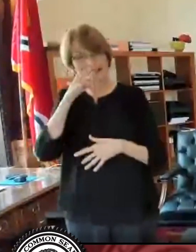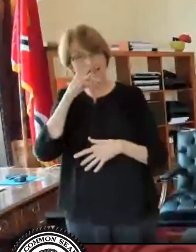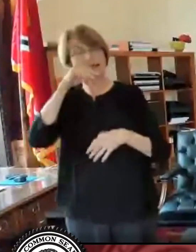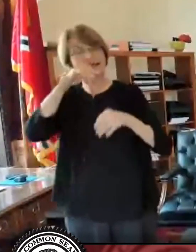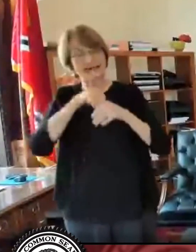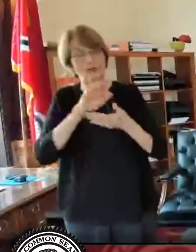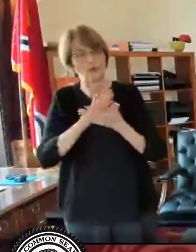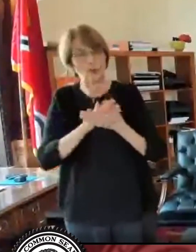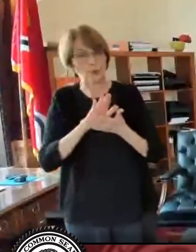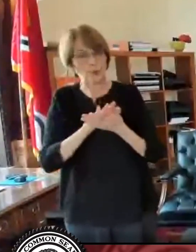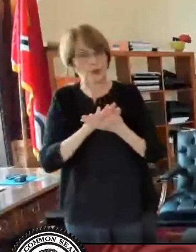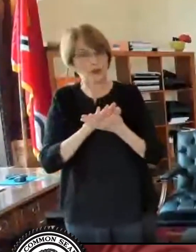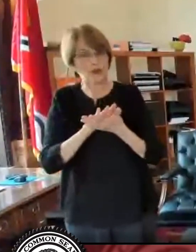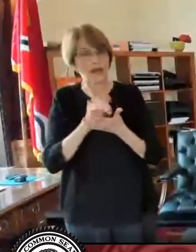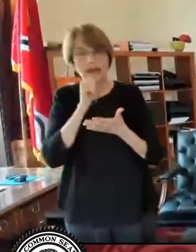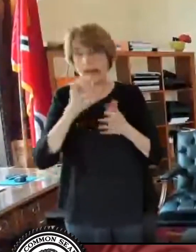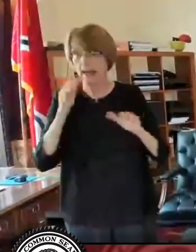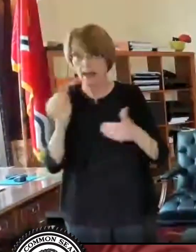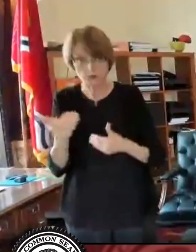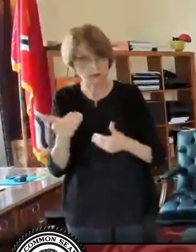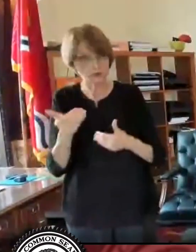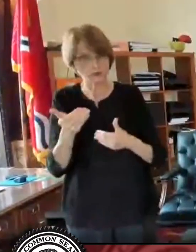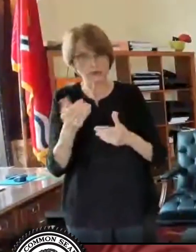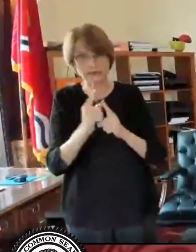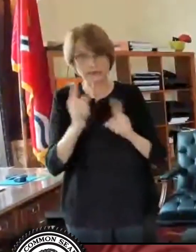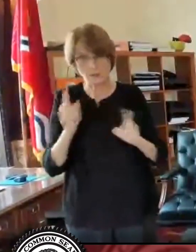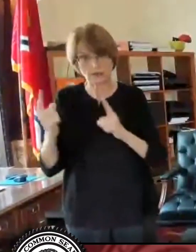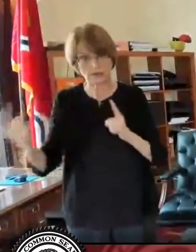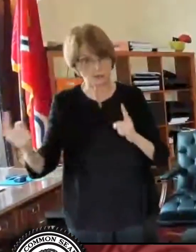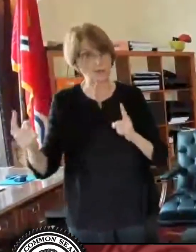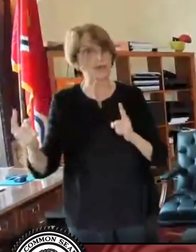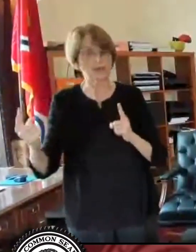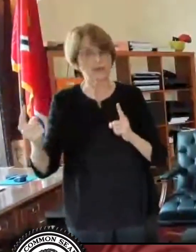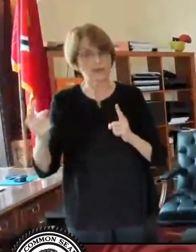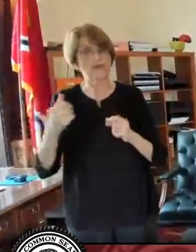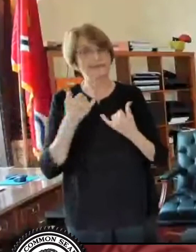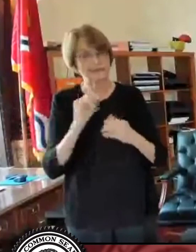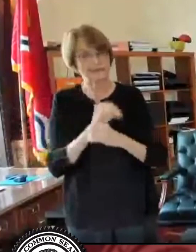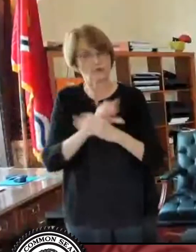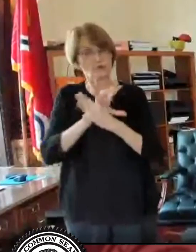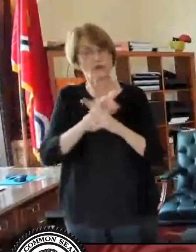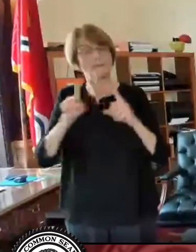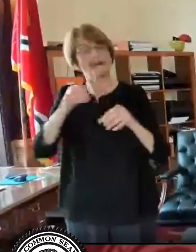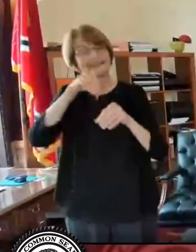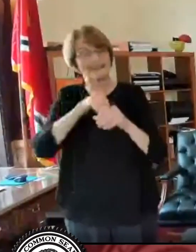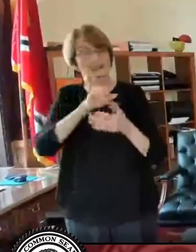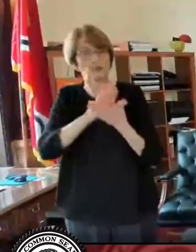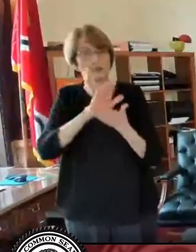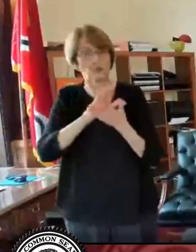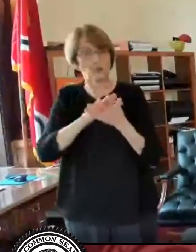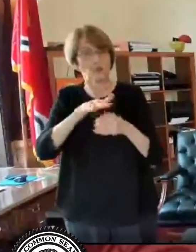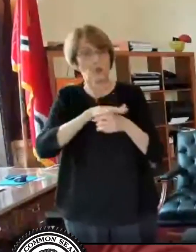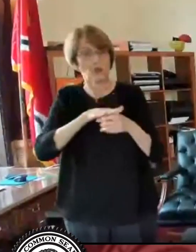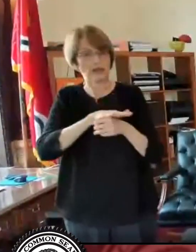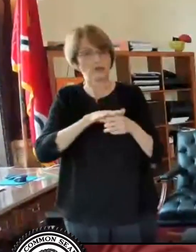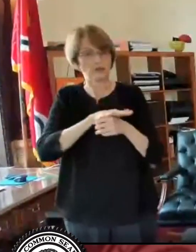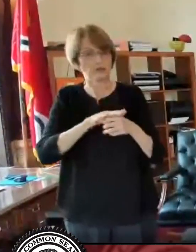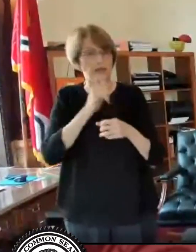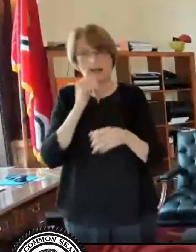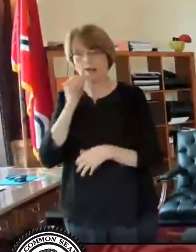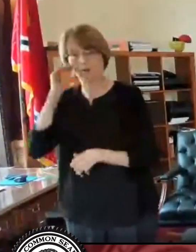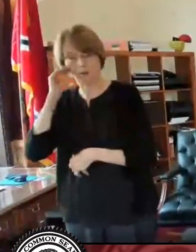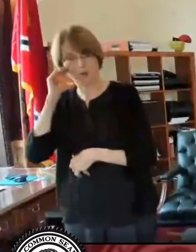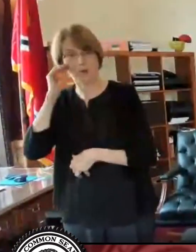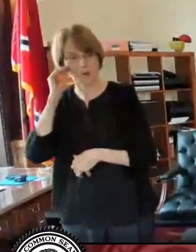learning virtually, not in a classroom situation and not in a group situation, but at a location within the school where